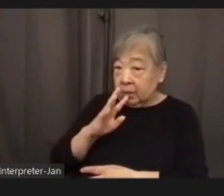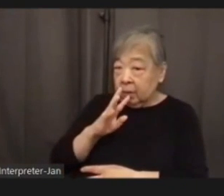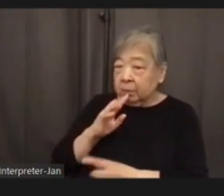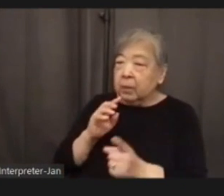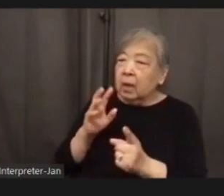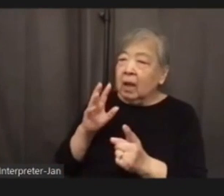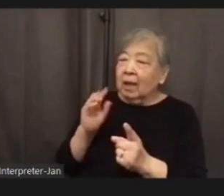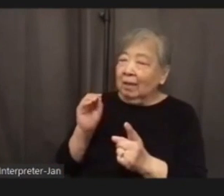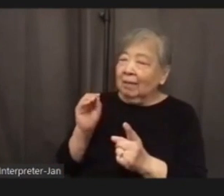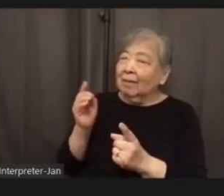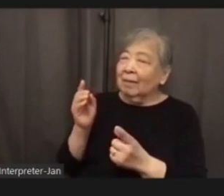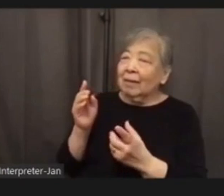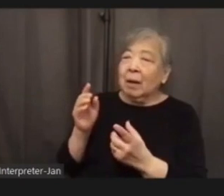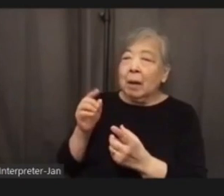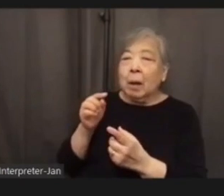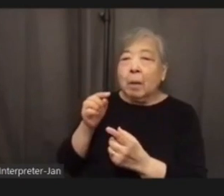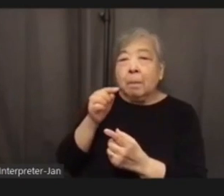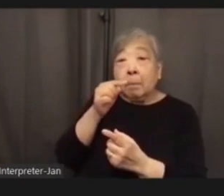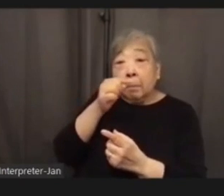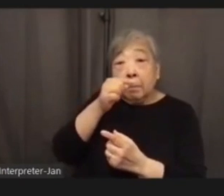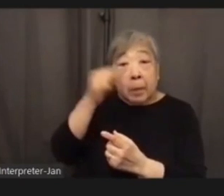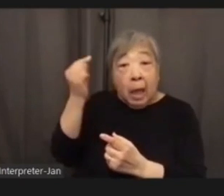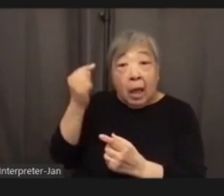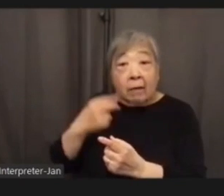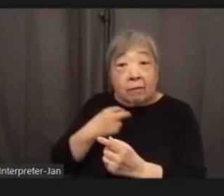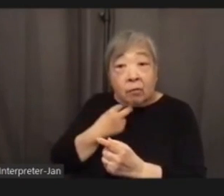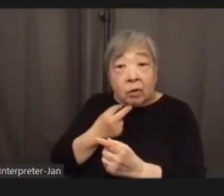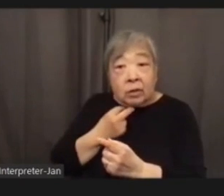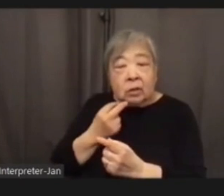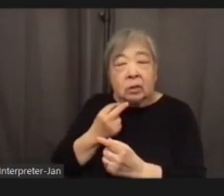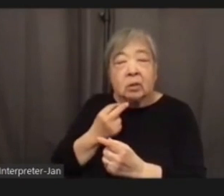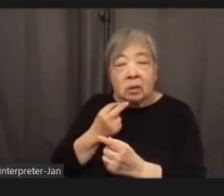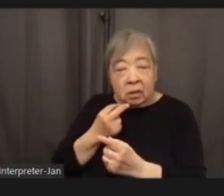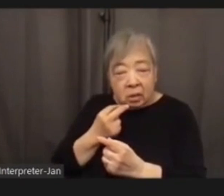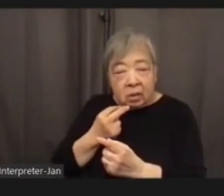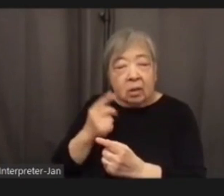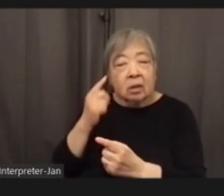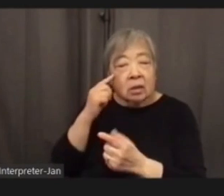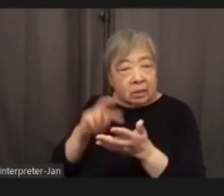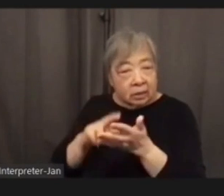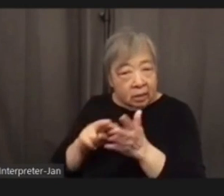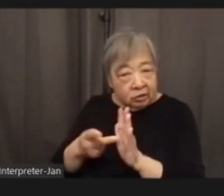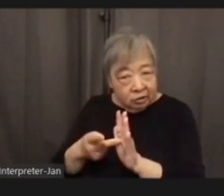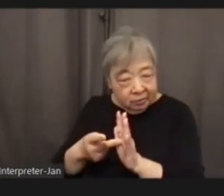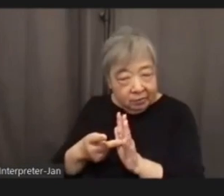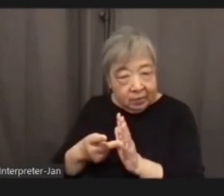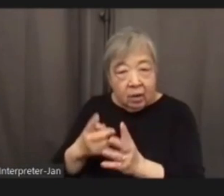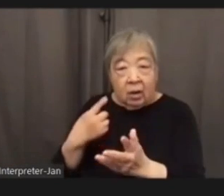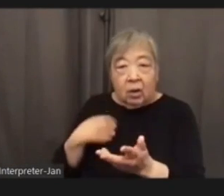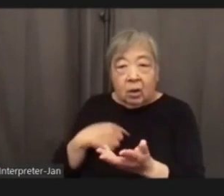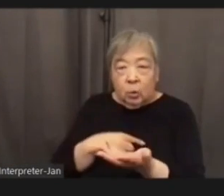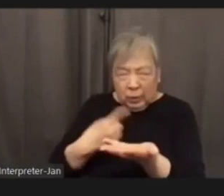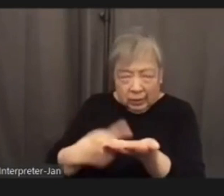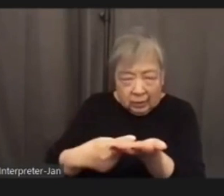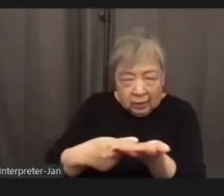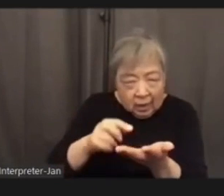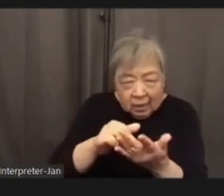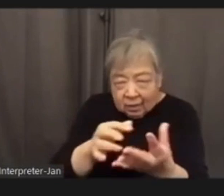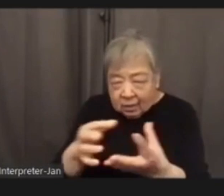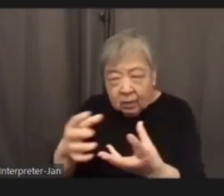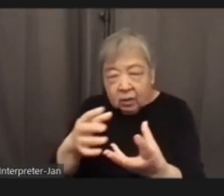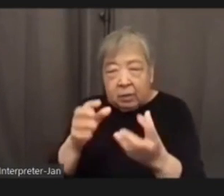Black voices was intentional in this. We had this conversation, and to be able to connect